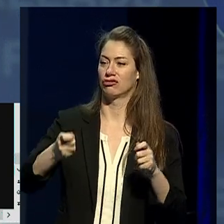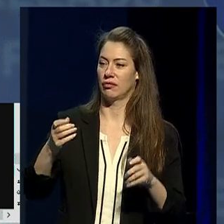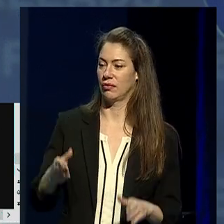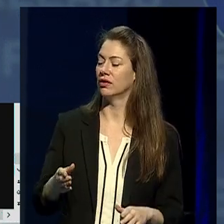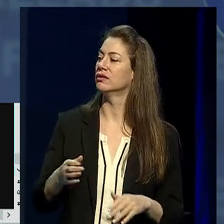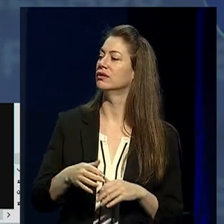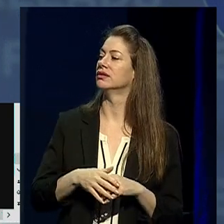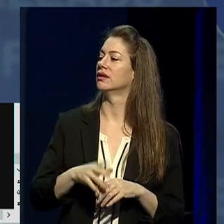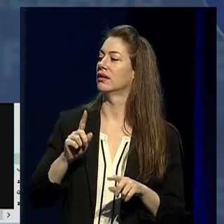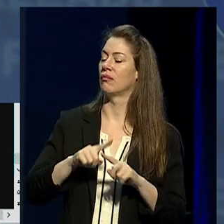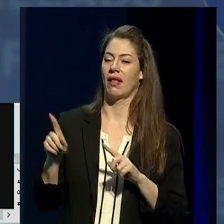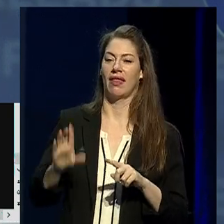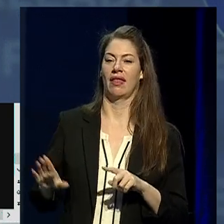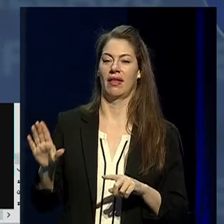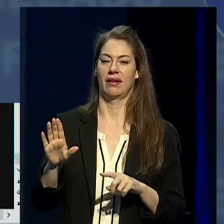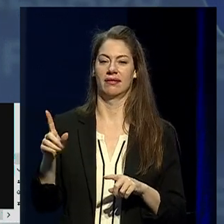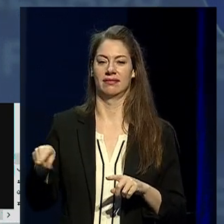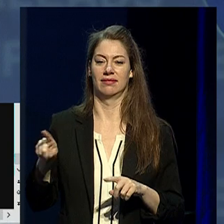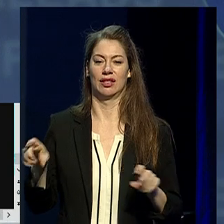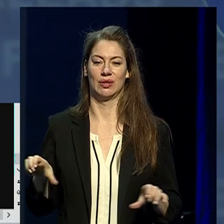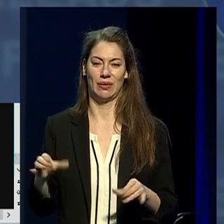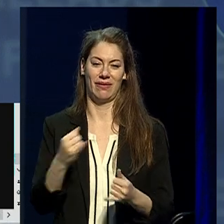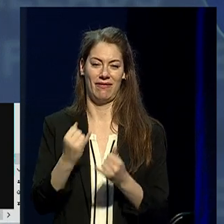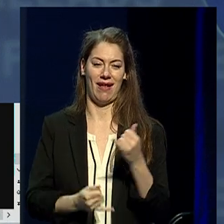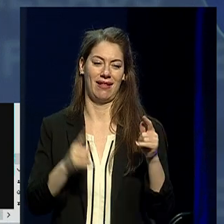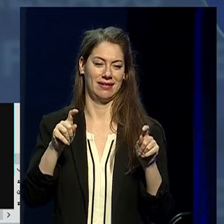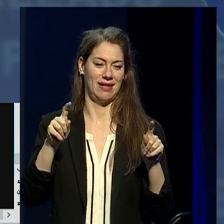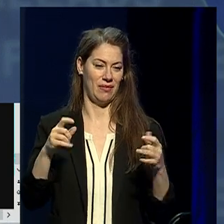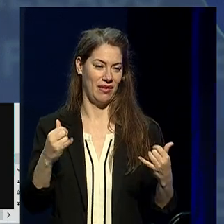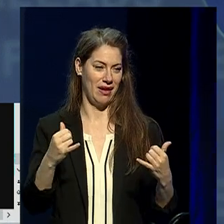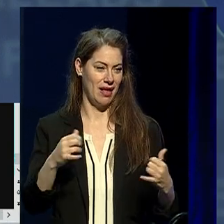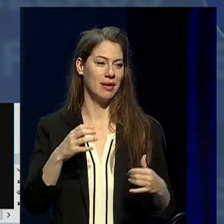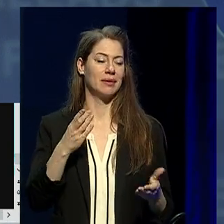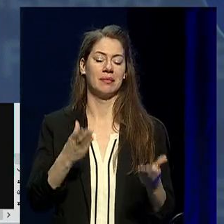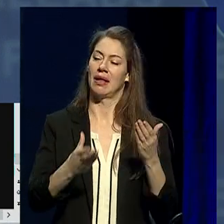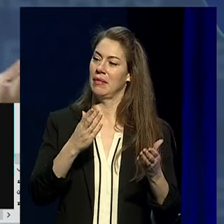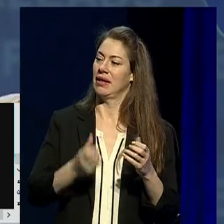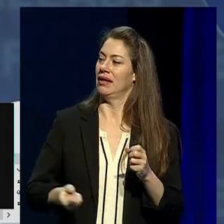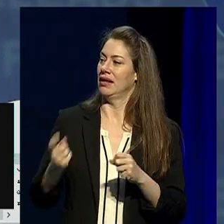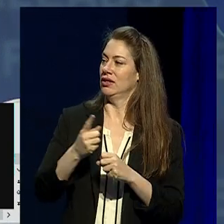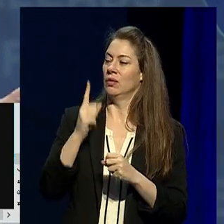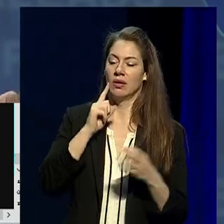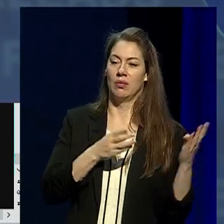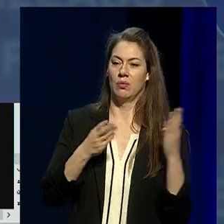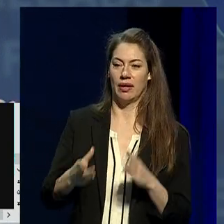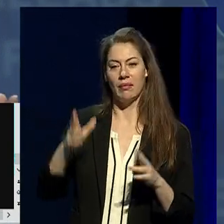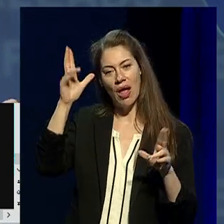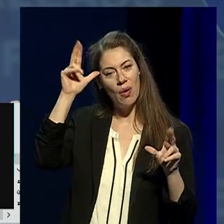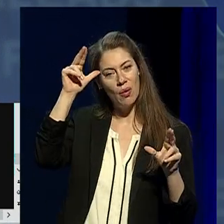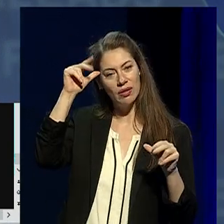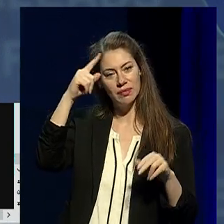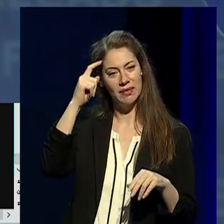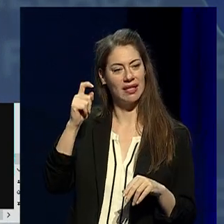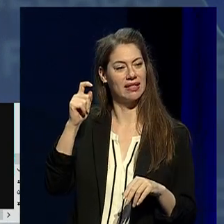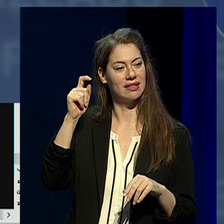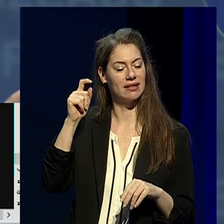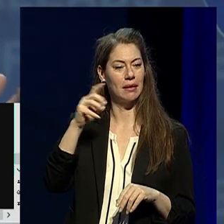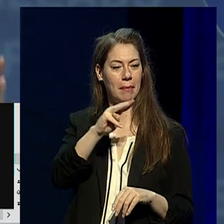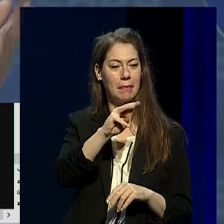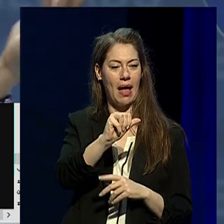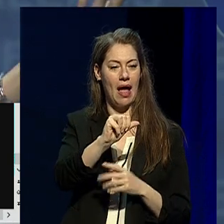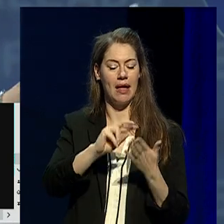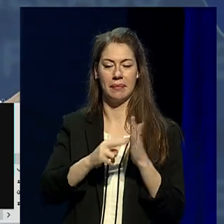but they are in finals right now. So perhaps I will bring my horse, since ma means horse in